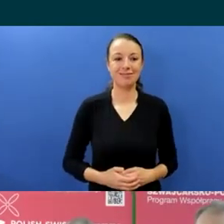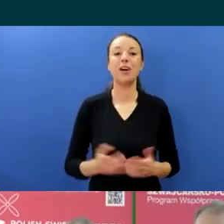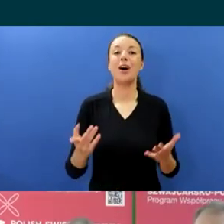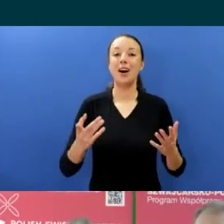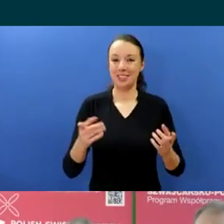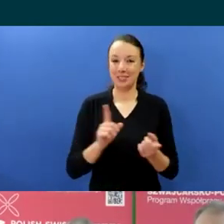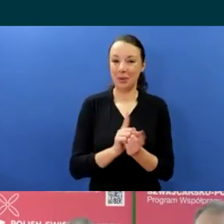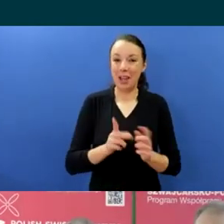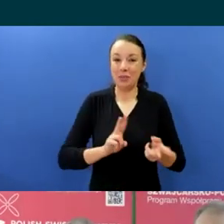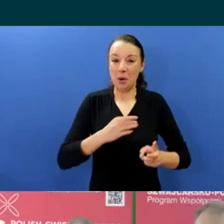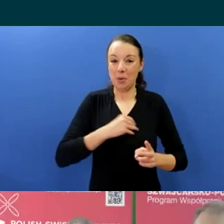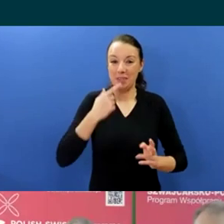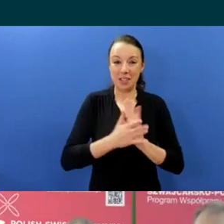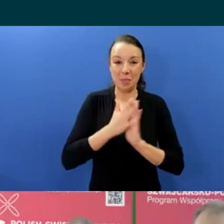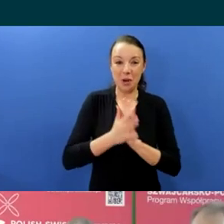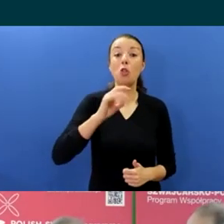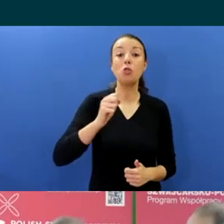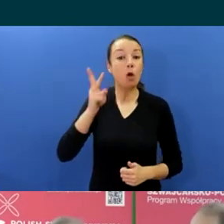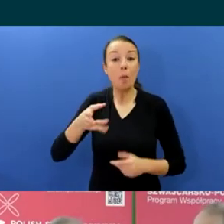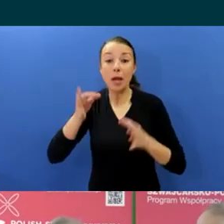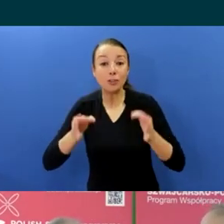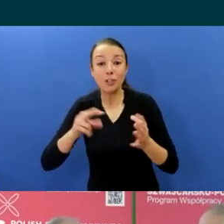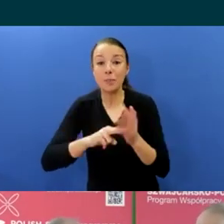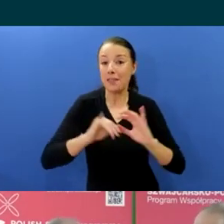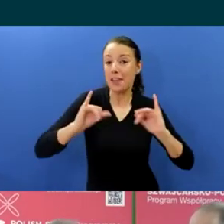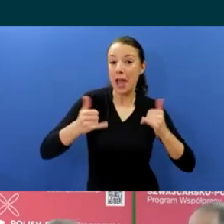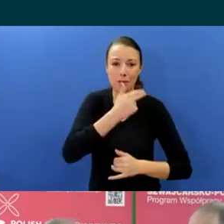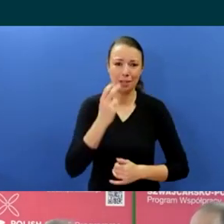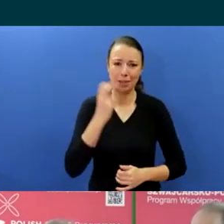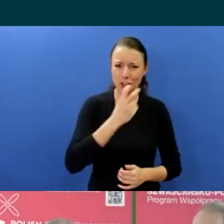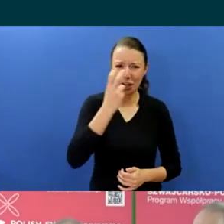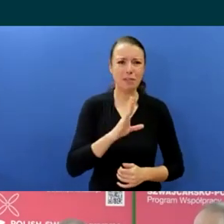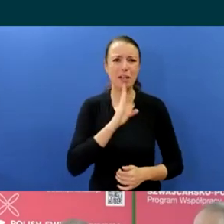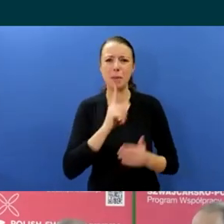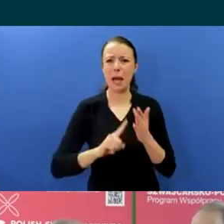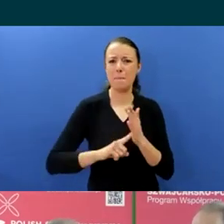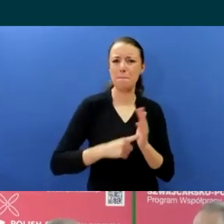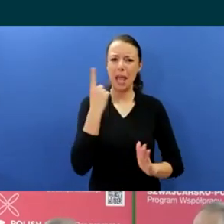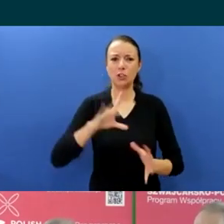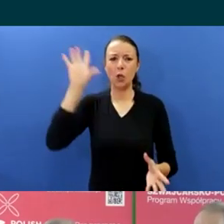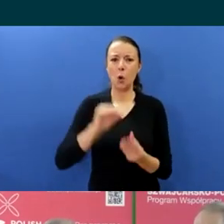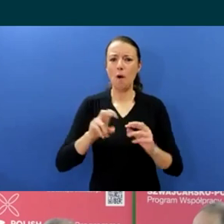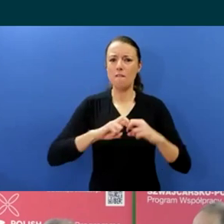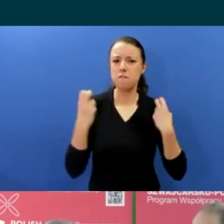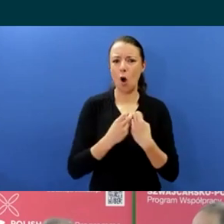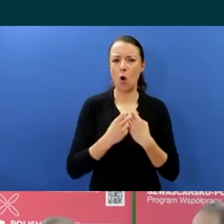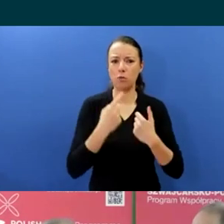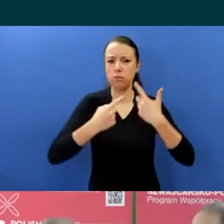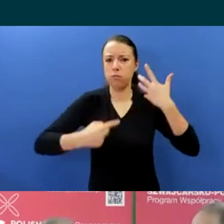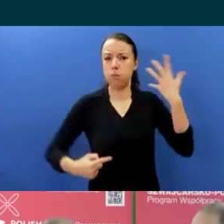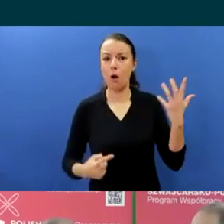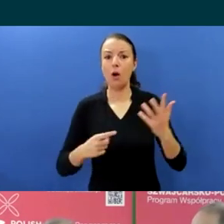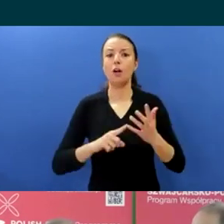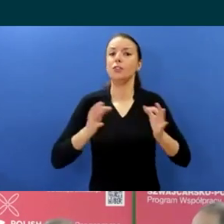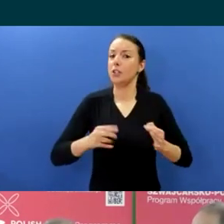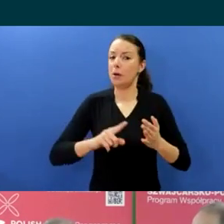The meeting is translated into Polish Sign Language. Tomasz, what do we expect from this meeting? I think it's a very interesting topic.